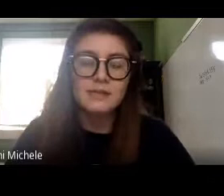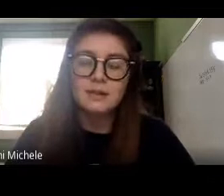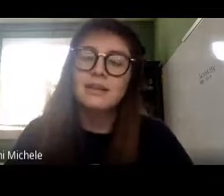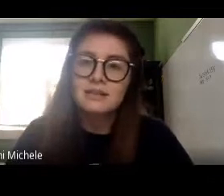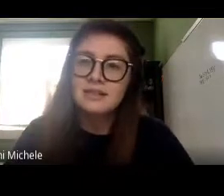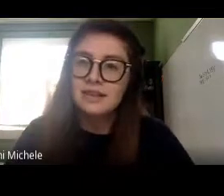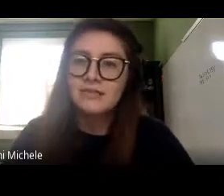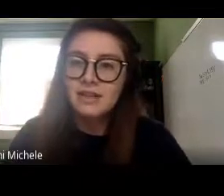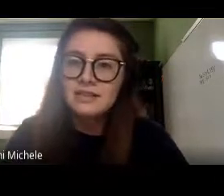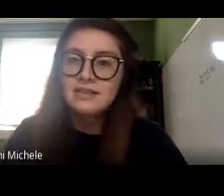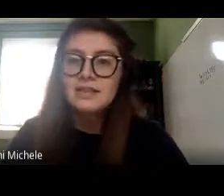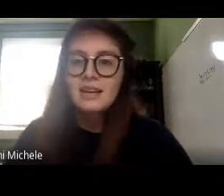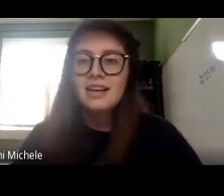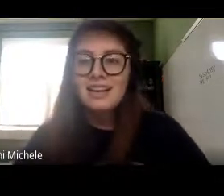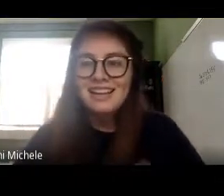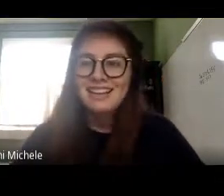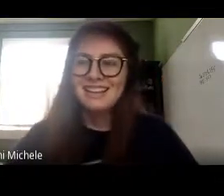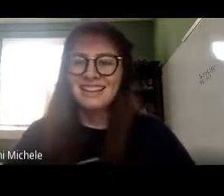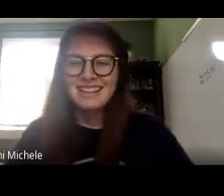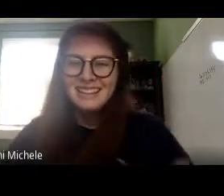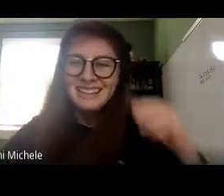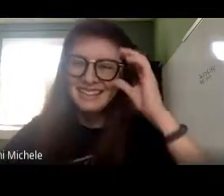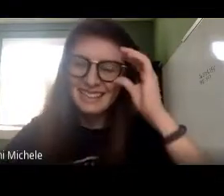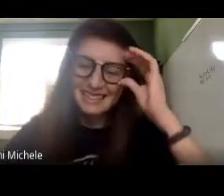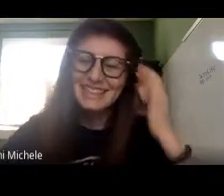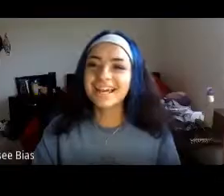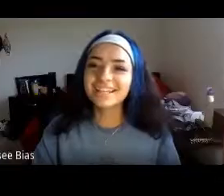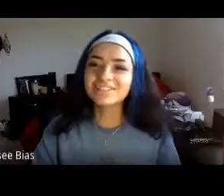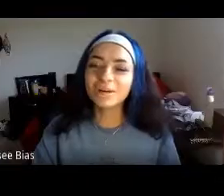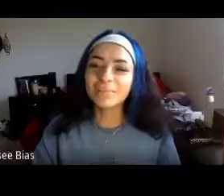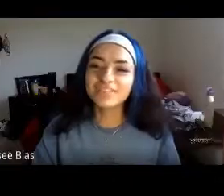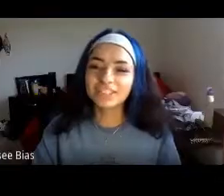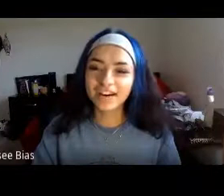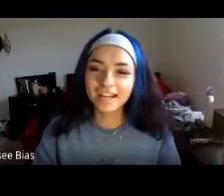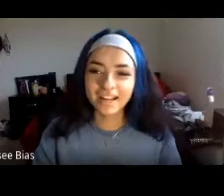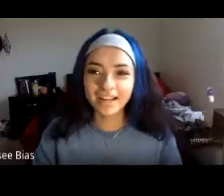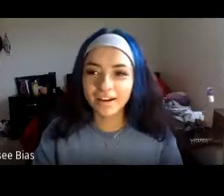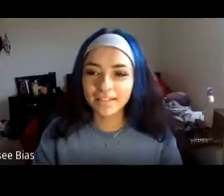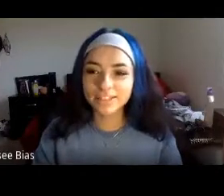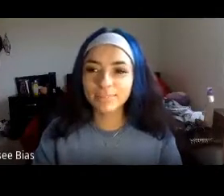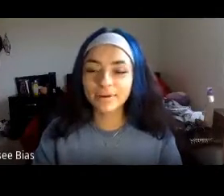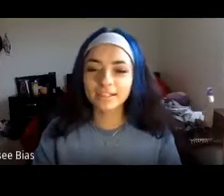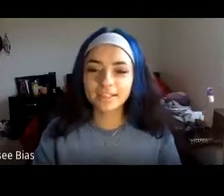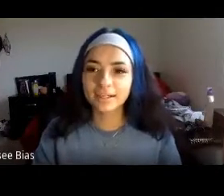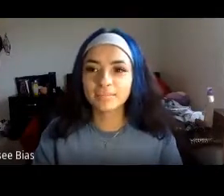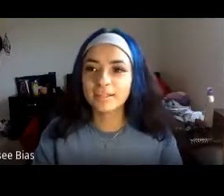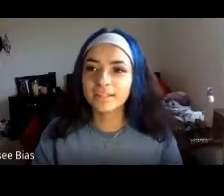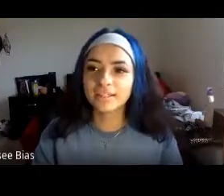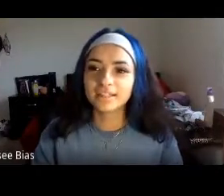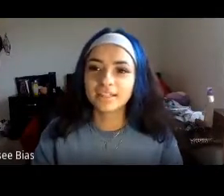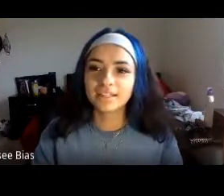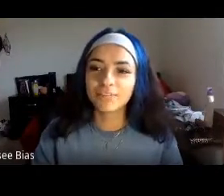your name sign? Because I have glasses. Thank you so much for sharing. Oh, that's super